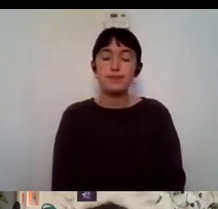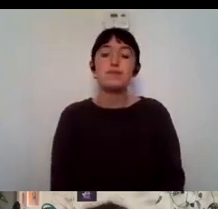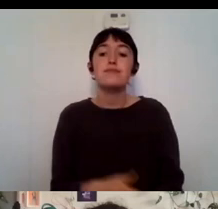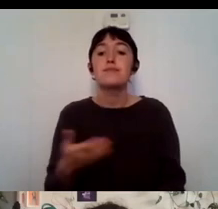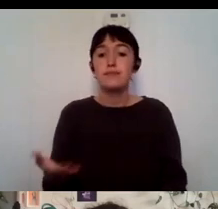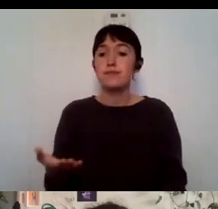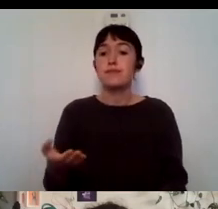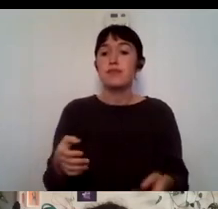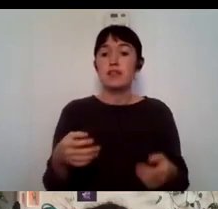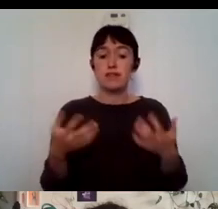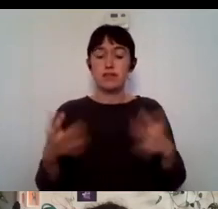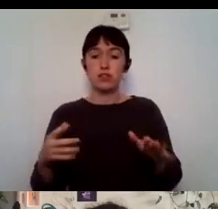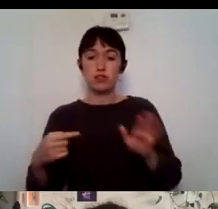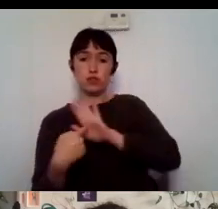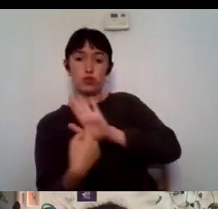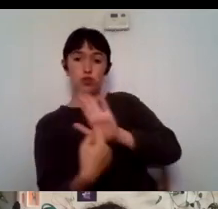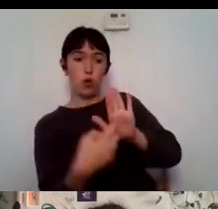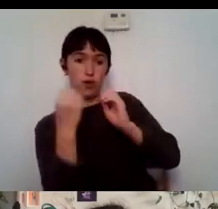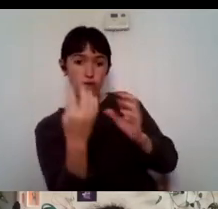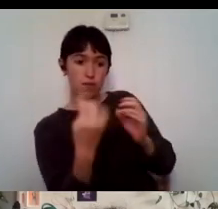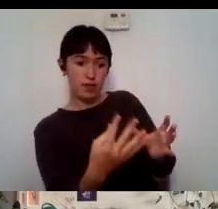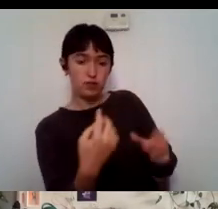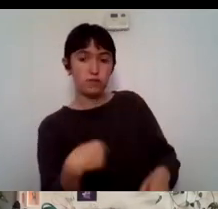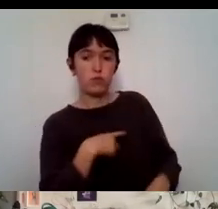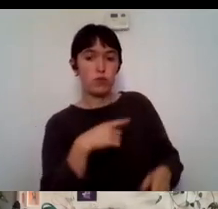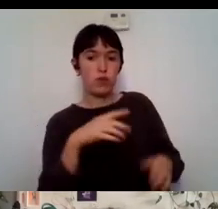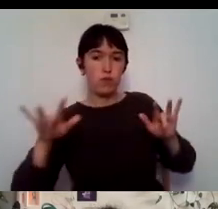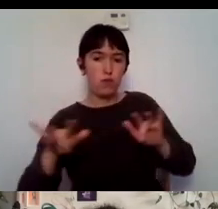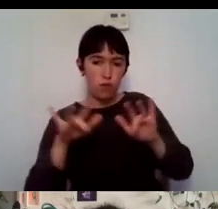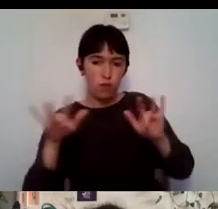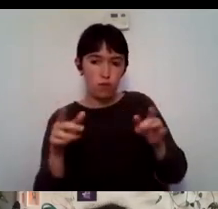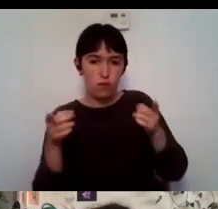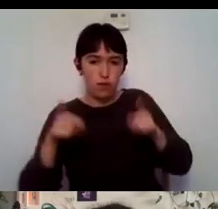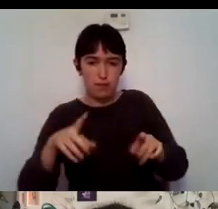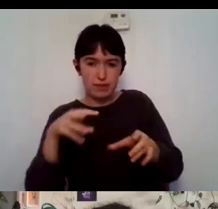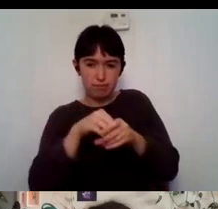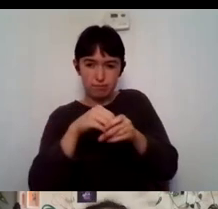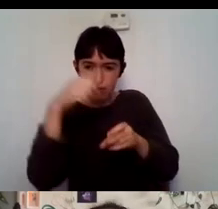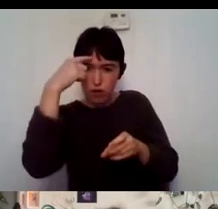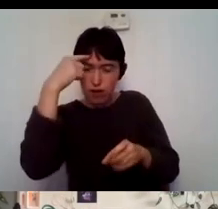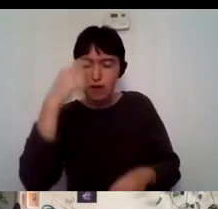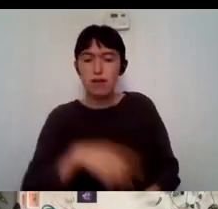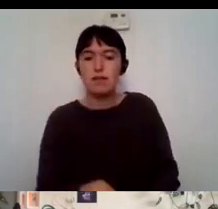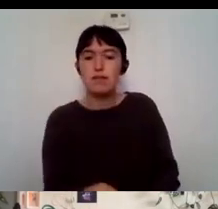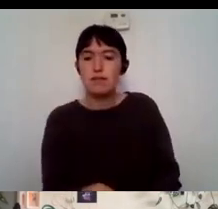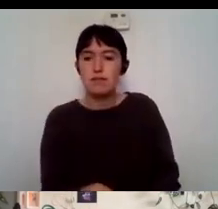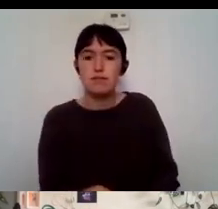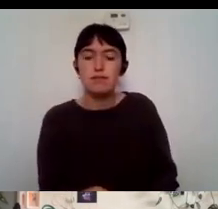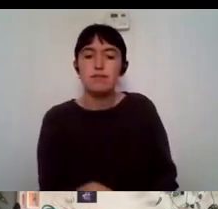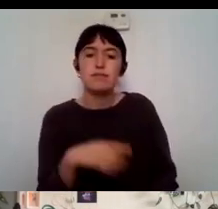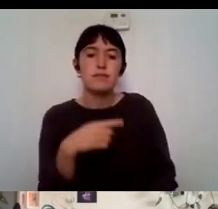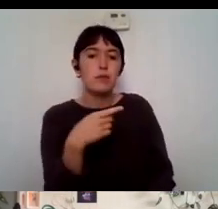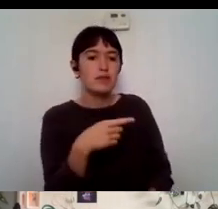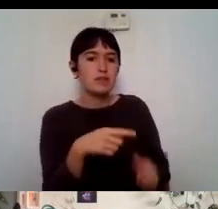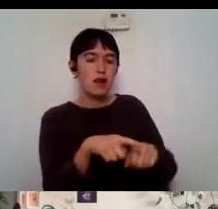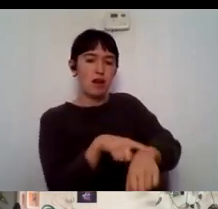information, we need to record what the brain is doing. And this is a very long word that I always